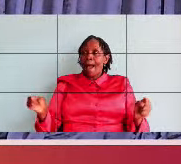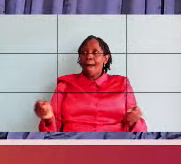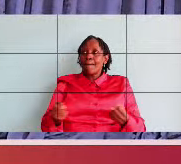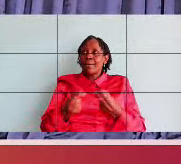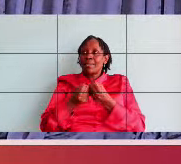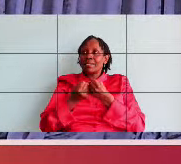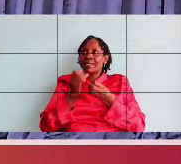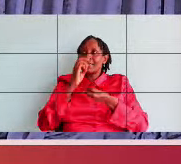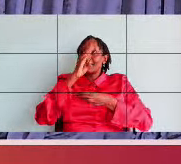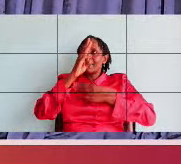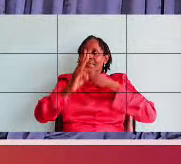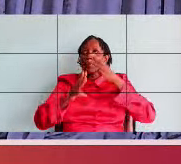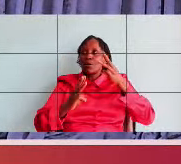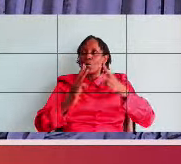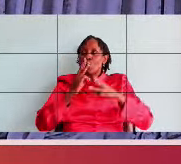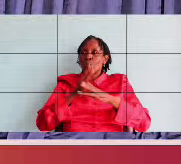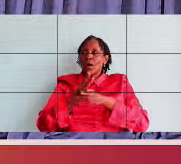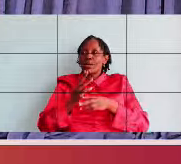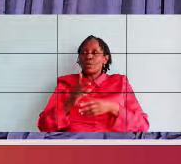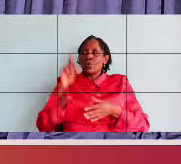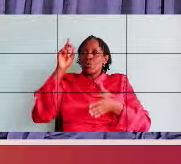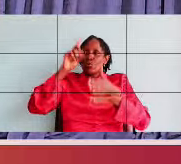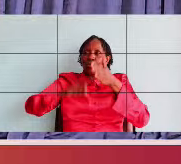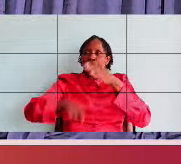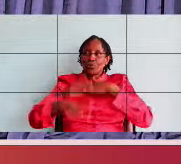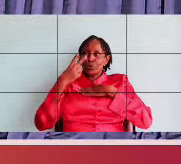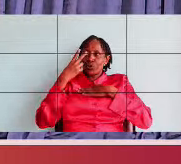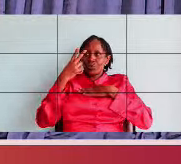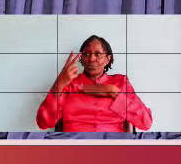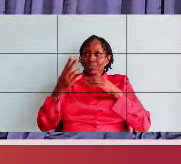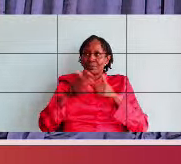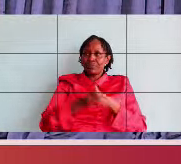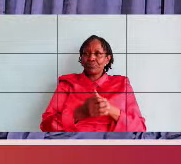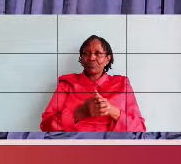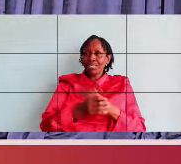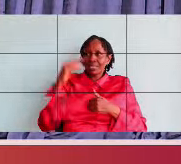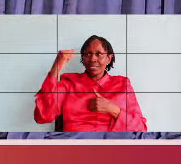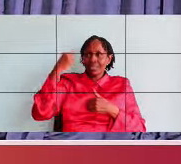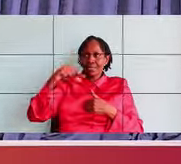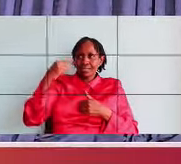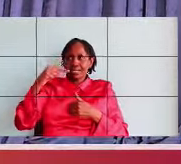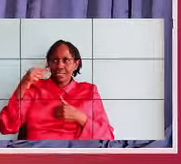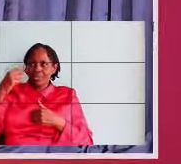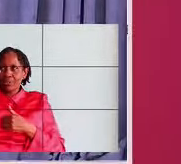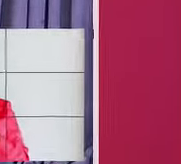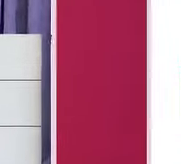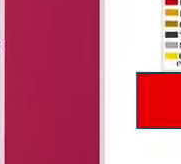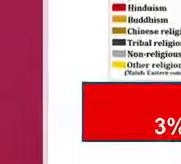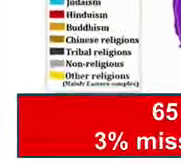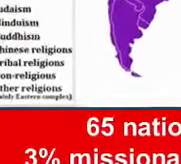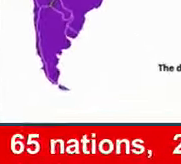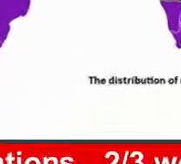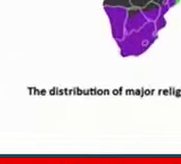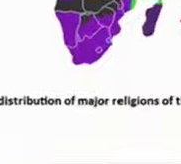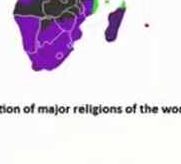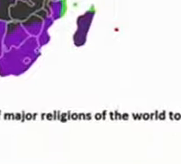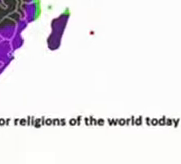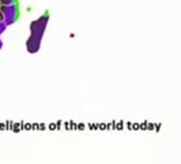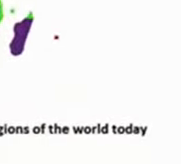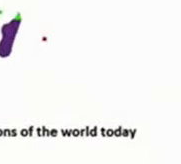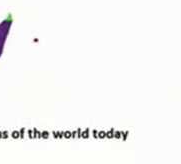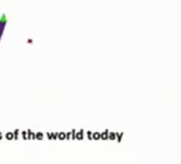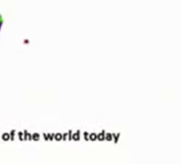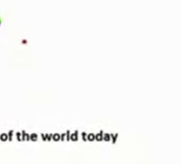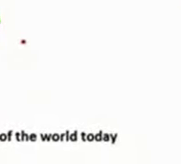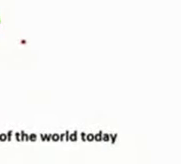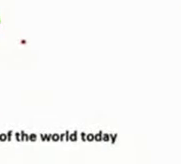around the world. What you can see in green And I'm a bit of red among the nations, and I'm a bit of brown,